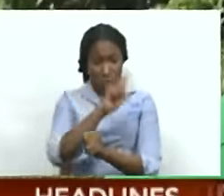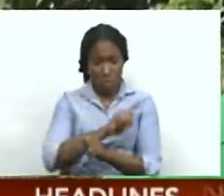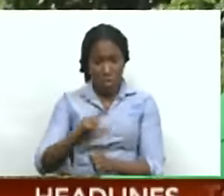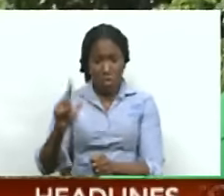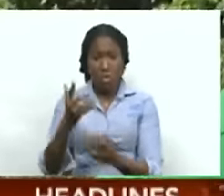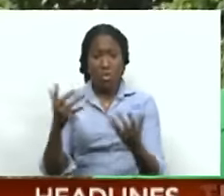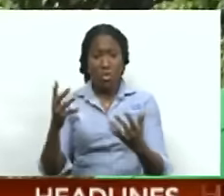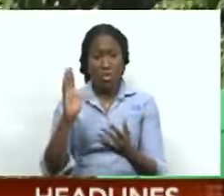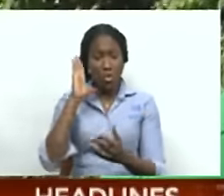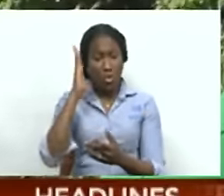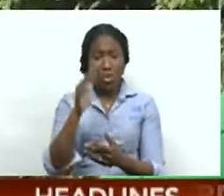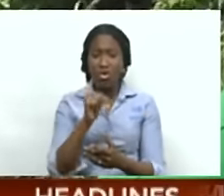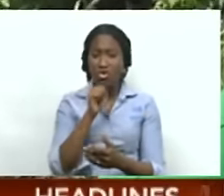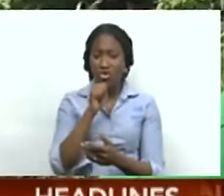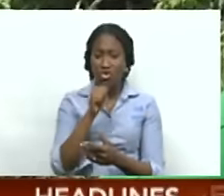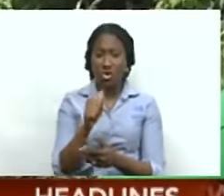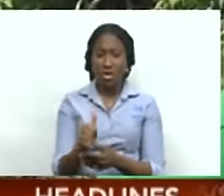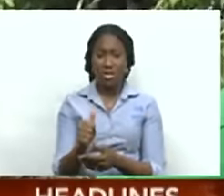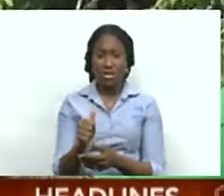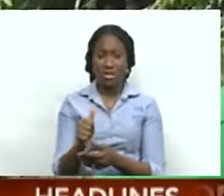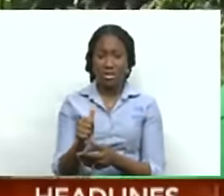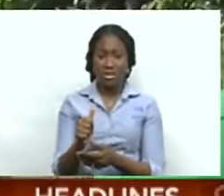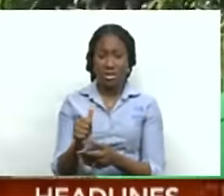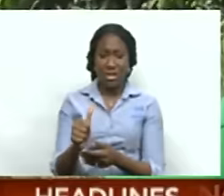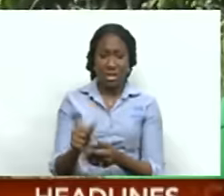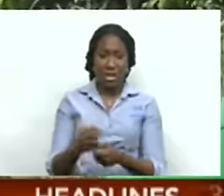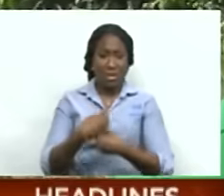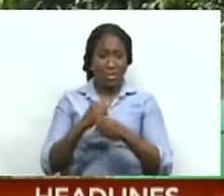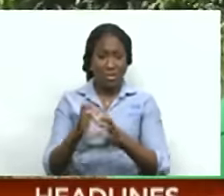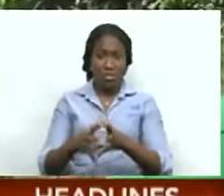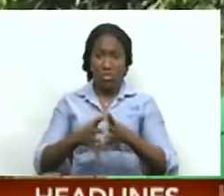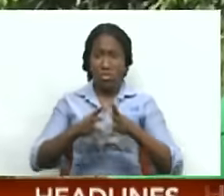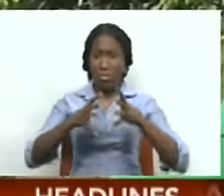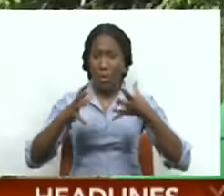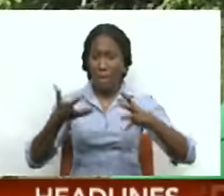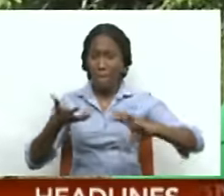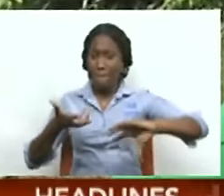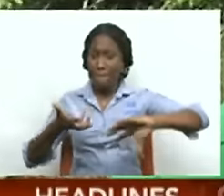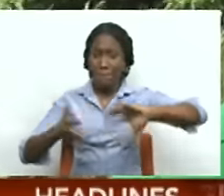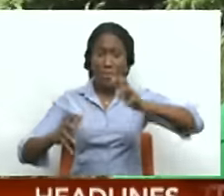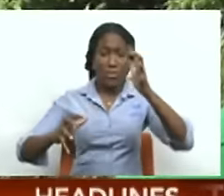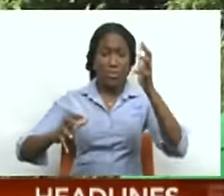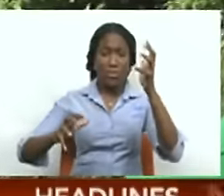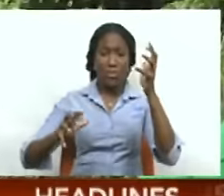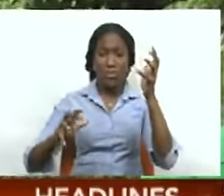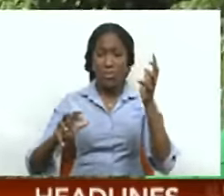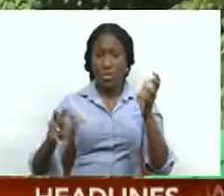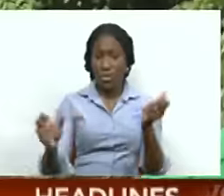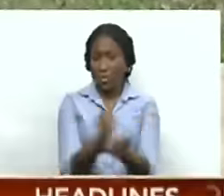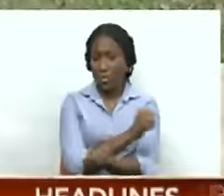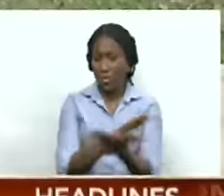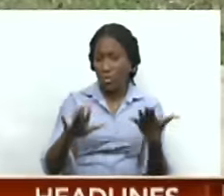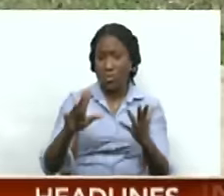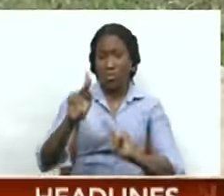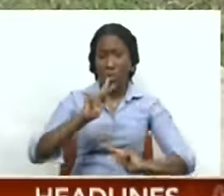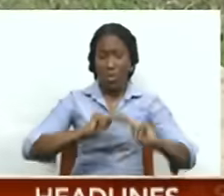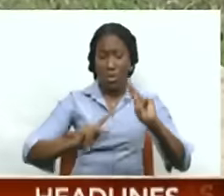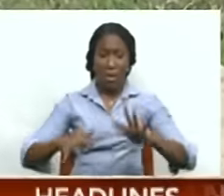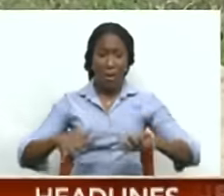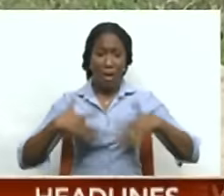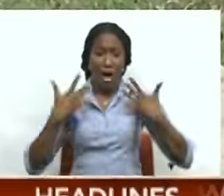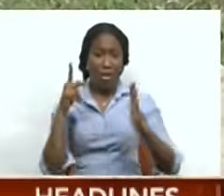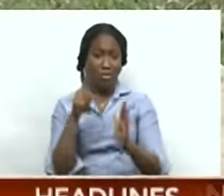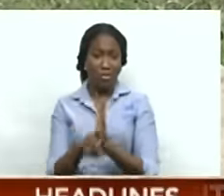a catastrophic situation that would take lives. He says they are waiting the advice from the